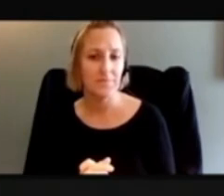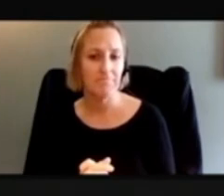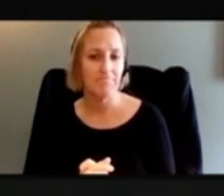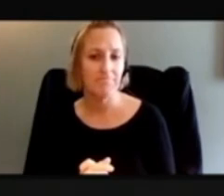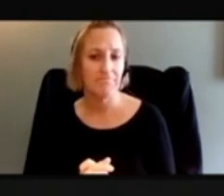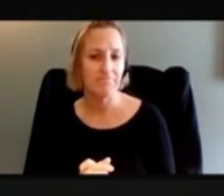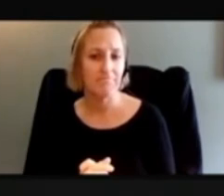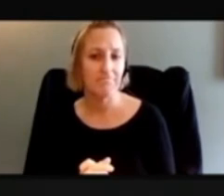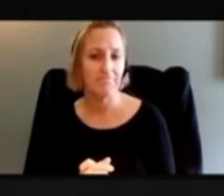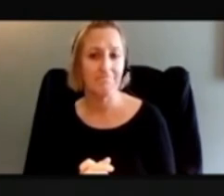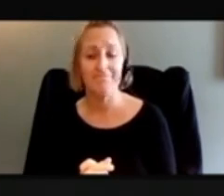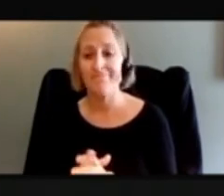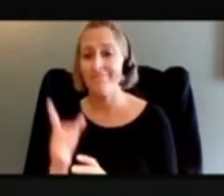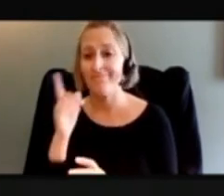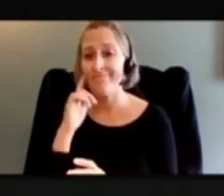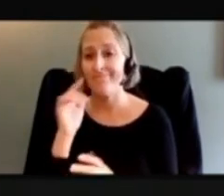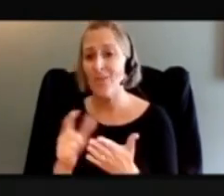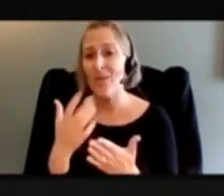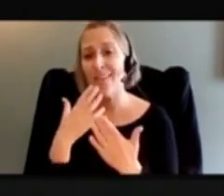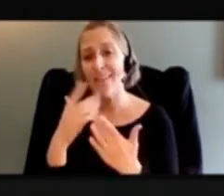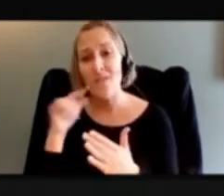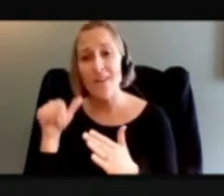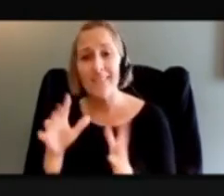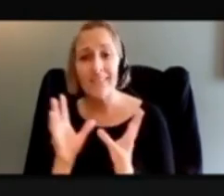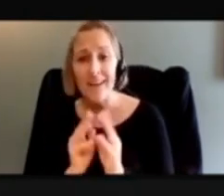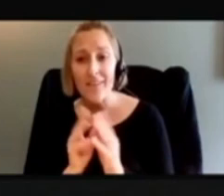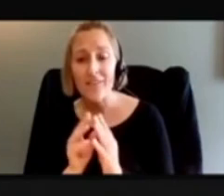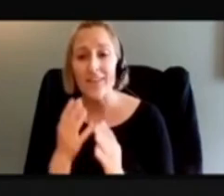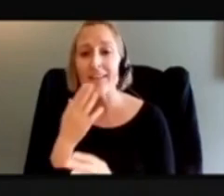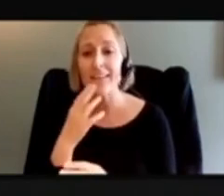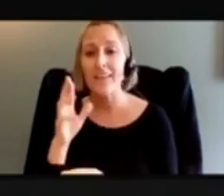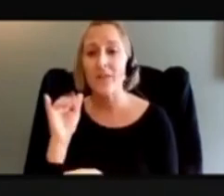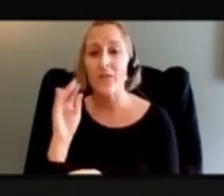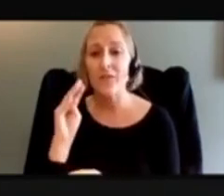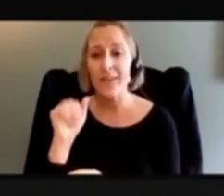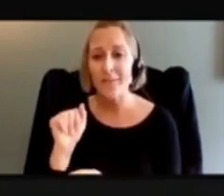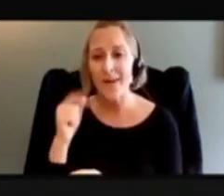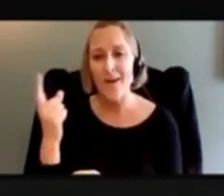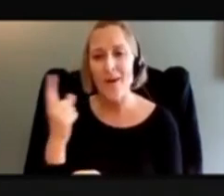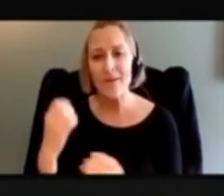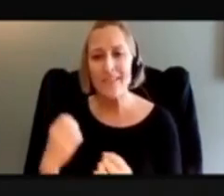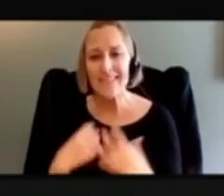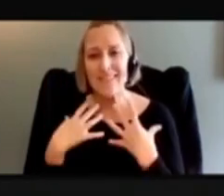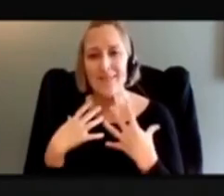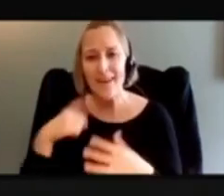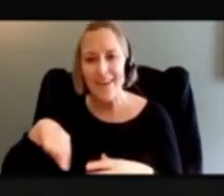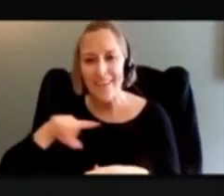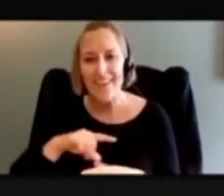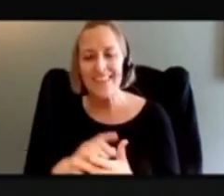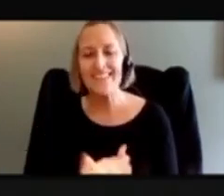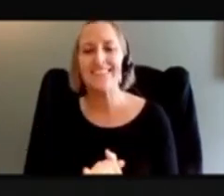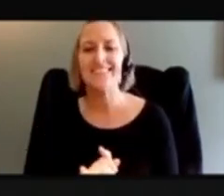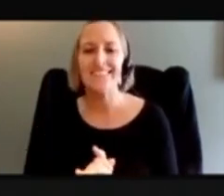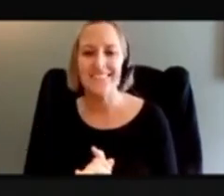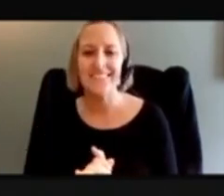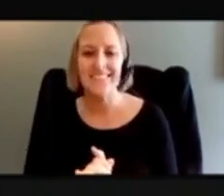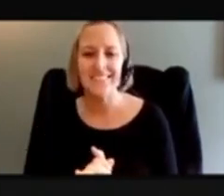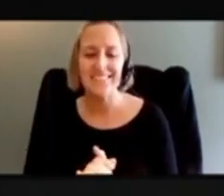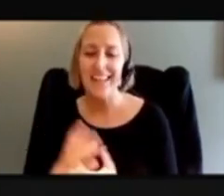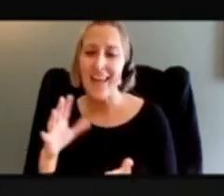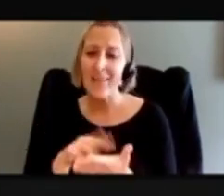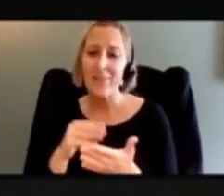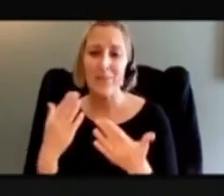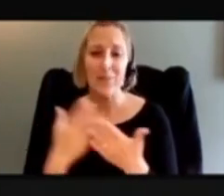Yes, thank you. Thank you for the conference. Thank you, Rima, for always being so inspiring. I learn new things every year. Thank